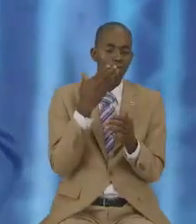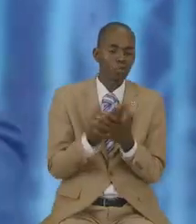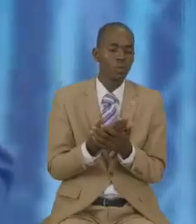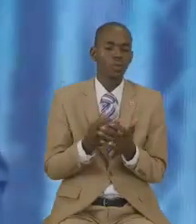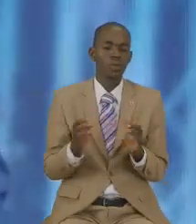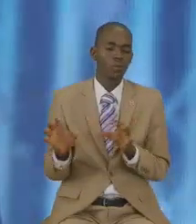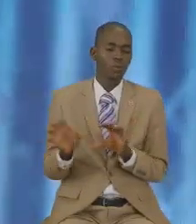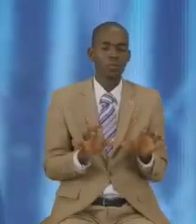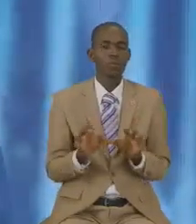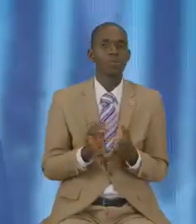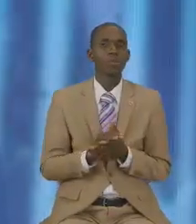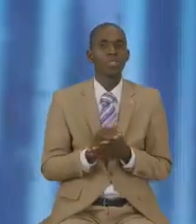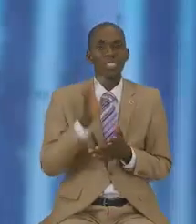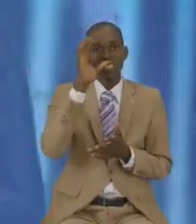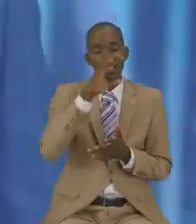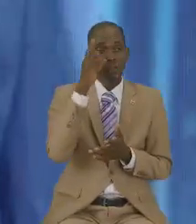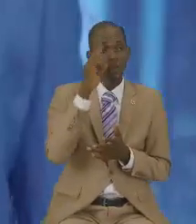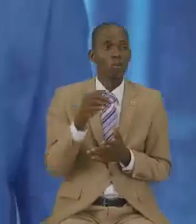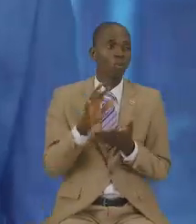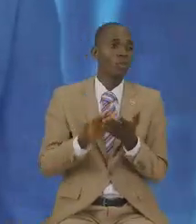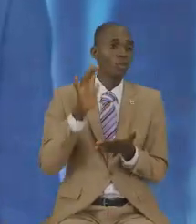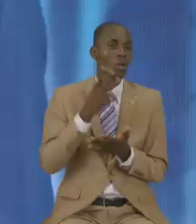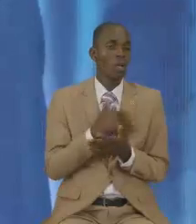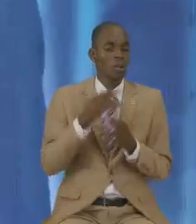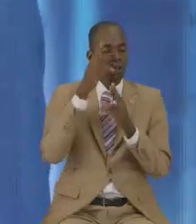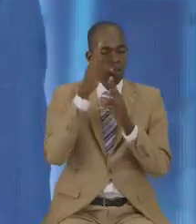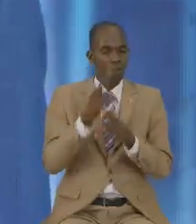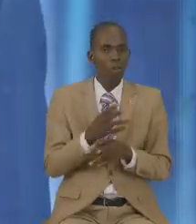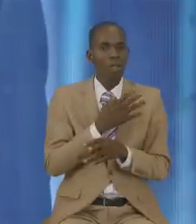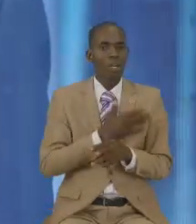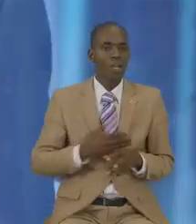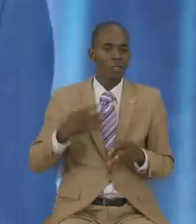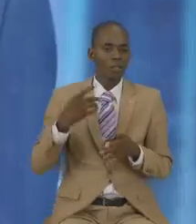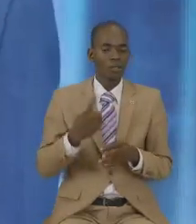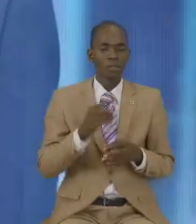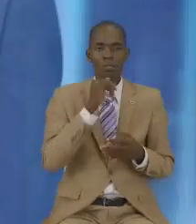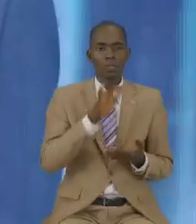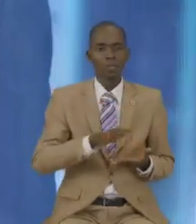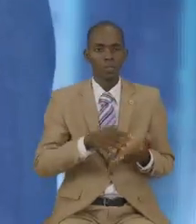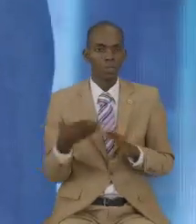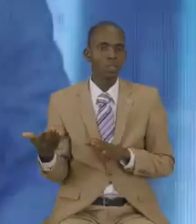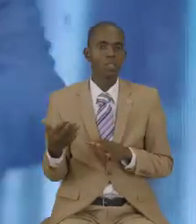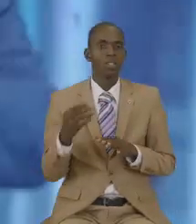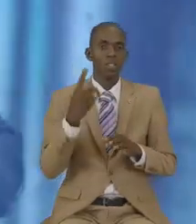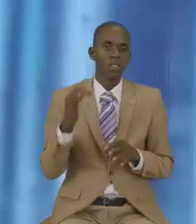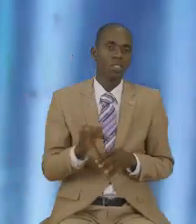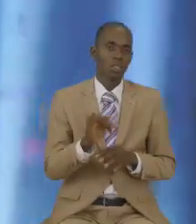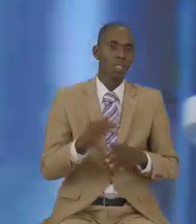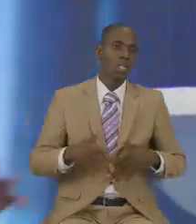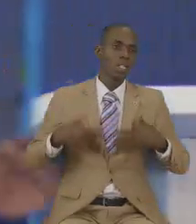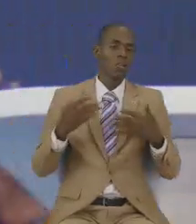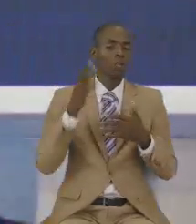well-doing, seek for glory and honor and immortality, eternal life. We have